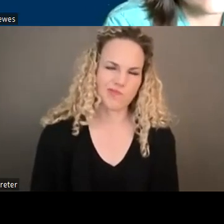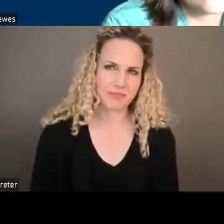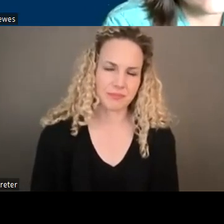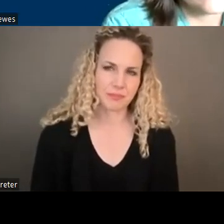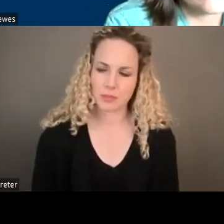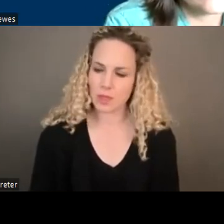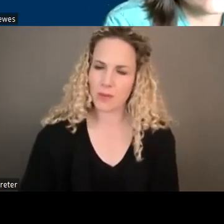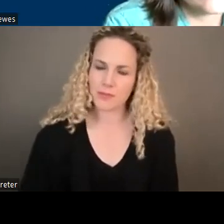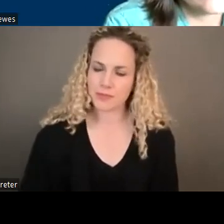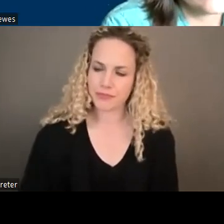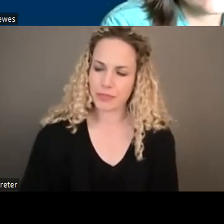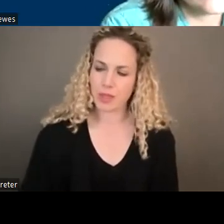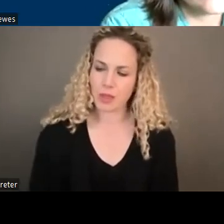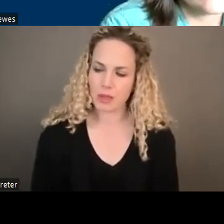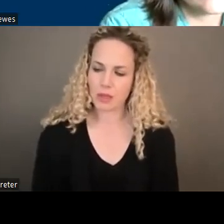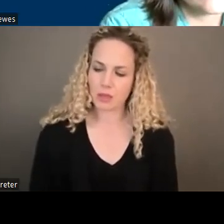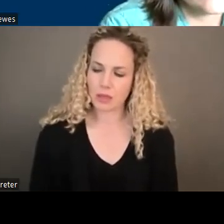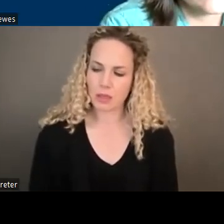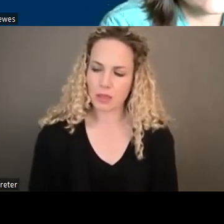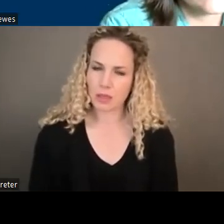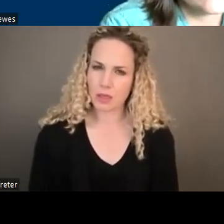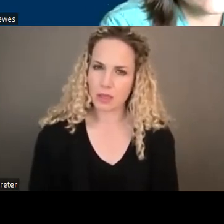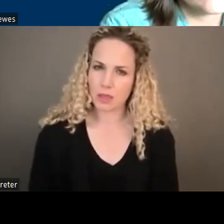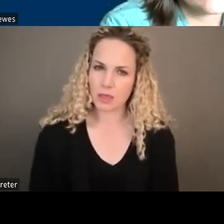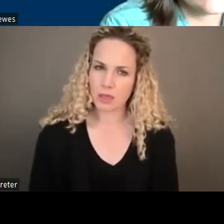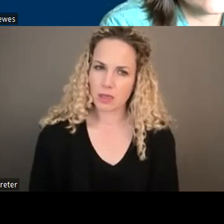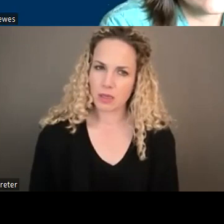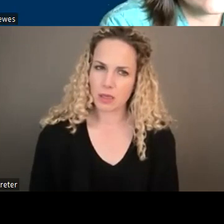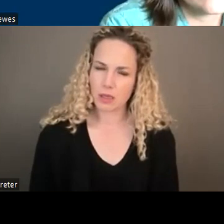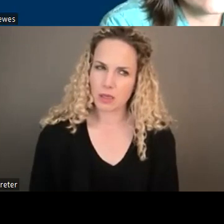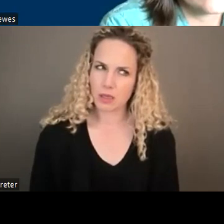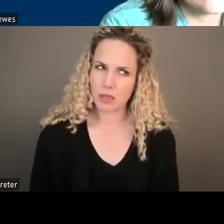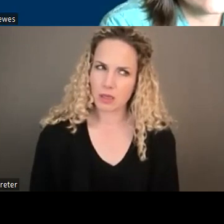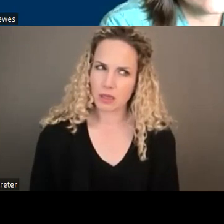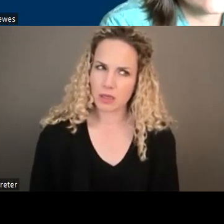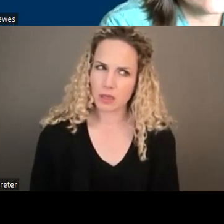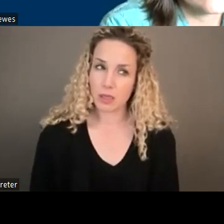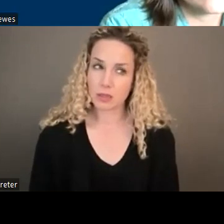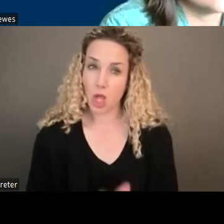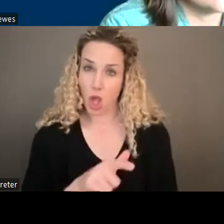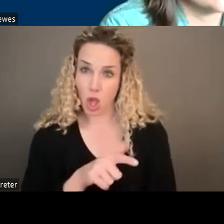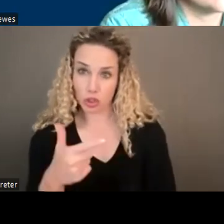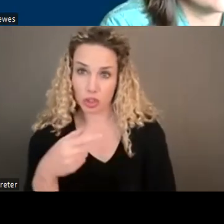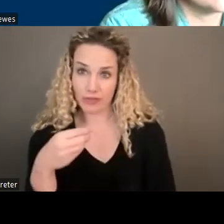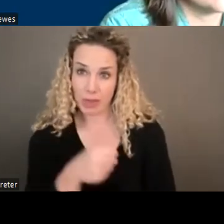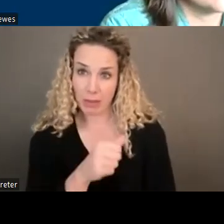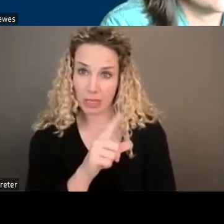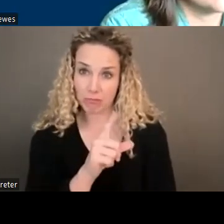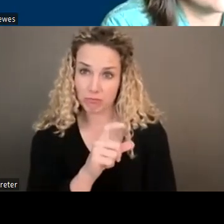el programa alternativo, alternative payment? A ver,